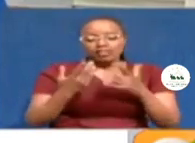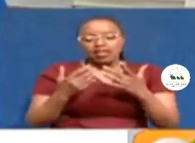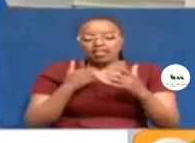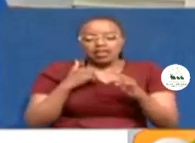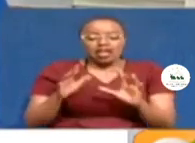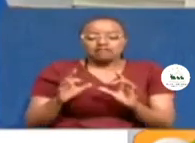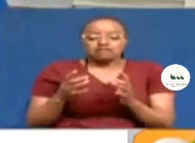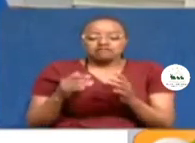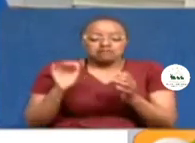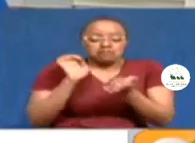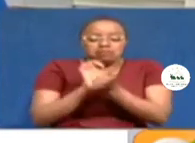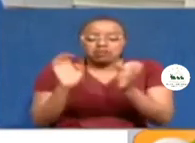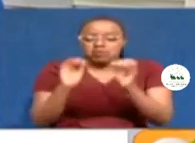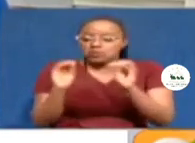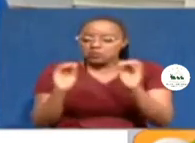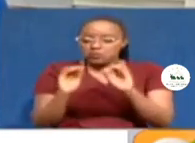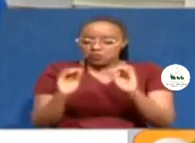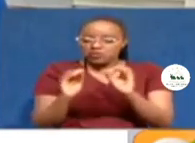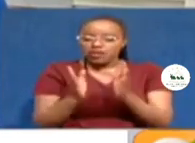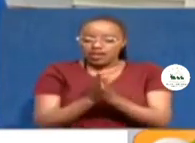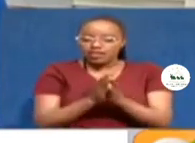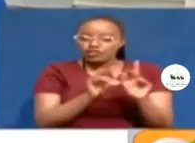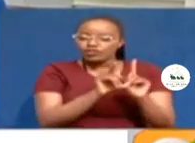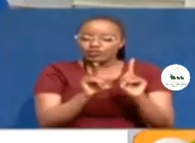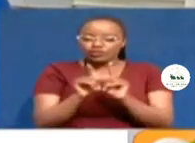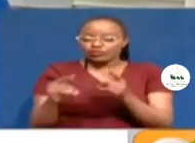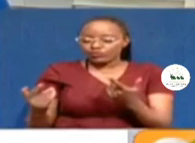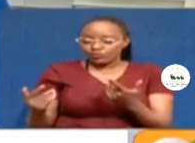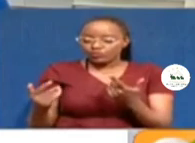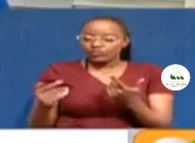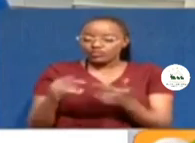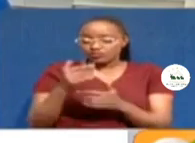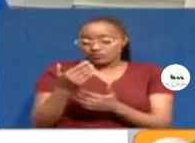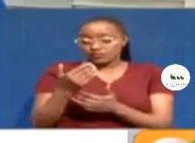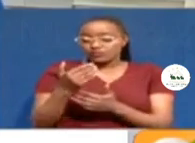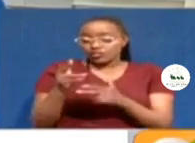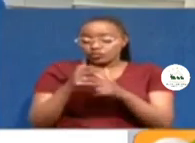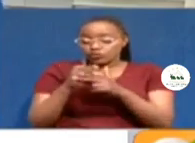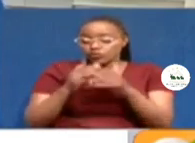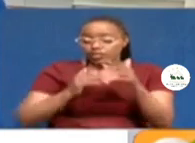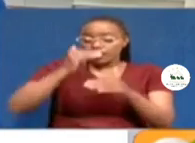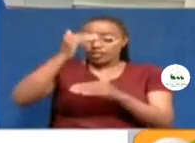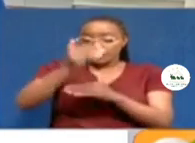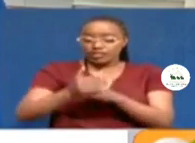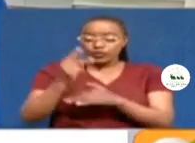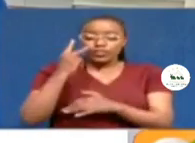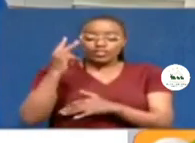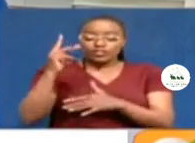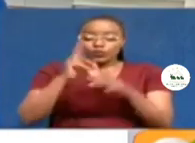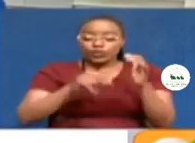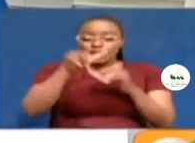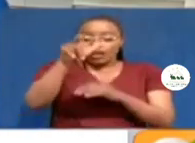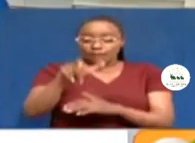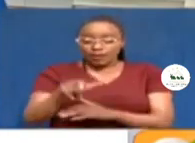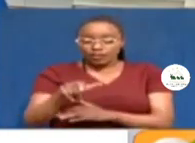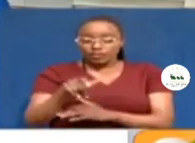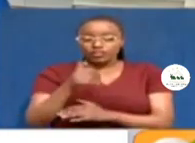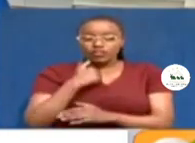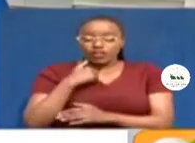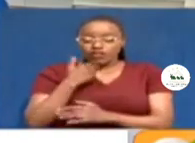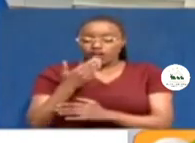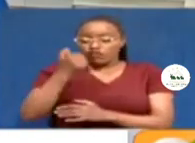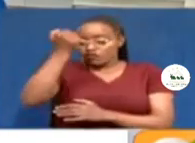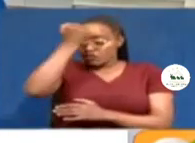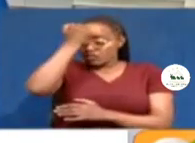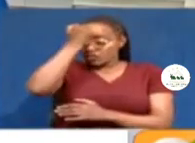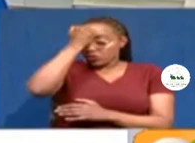with it. I'm very worried that the next thing we are going to see is somebody actually being foolish